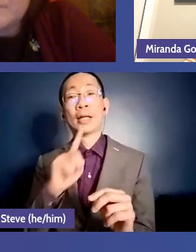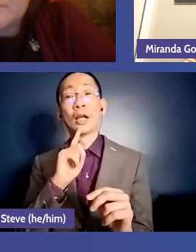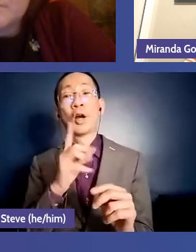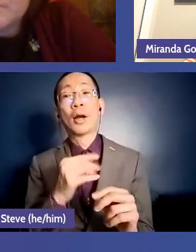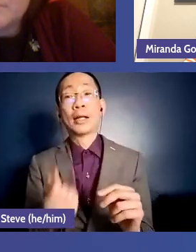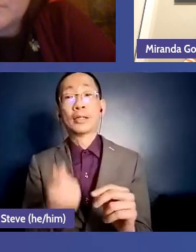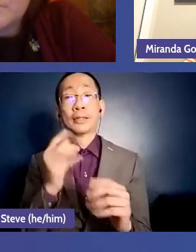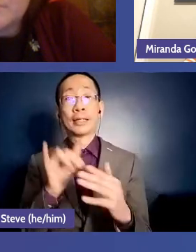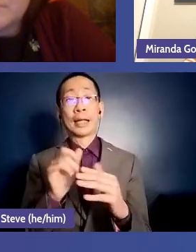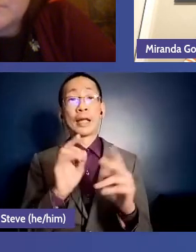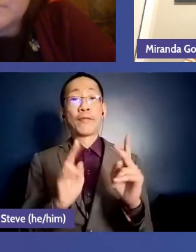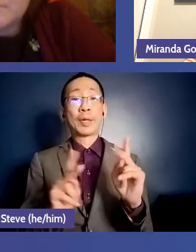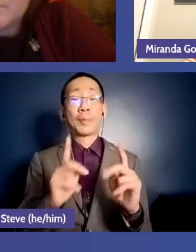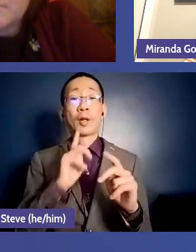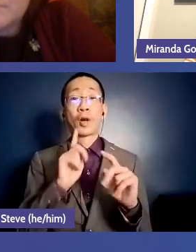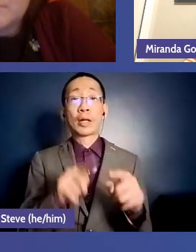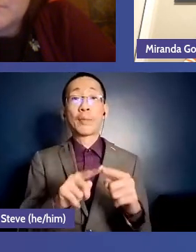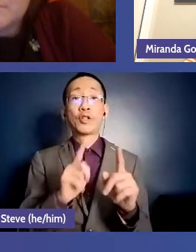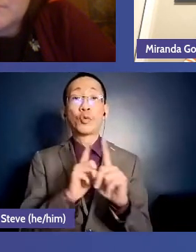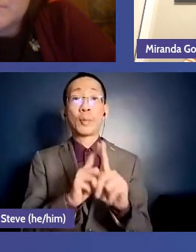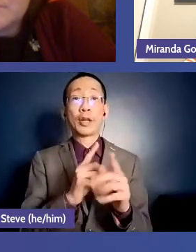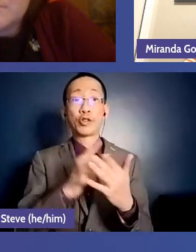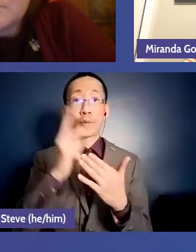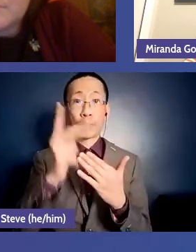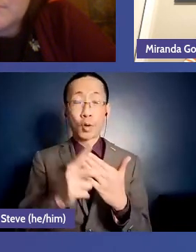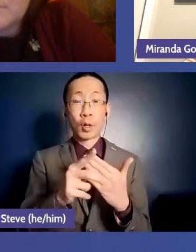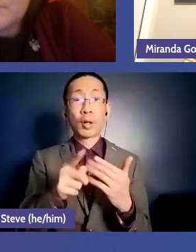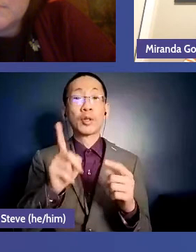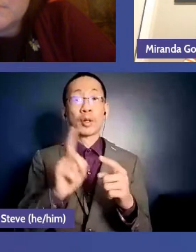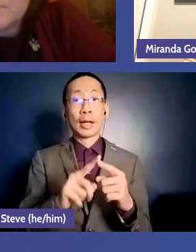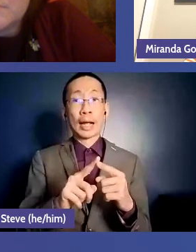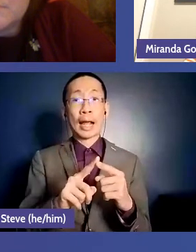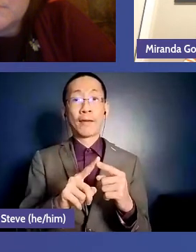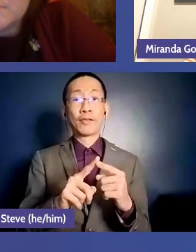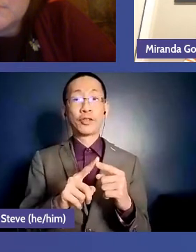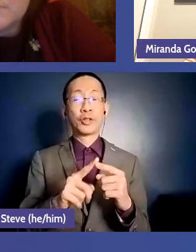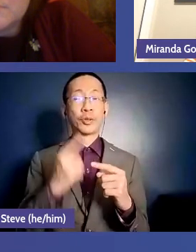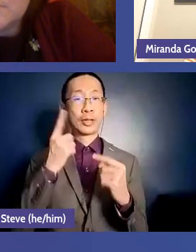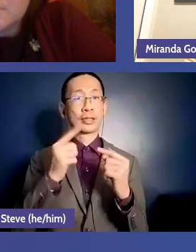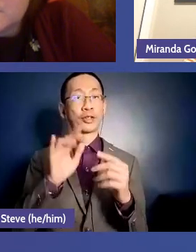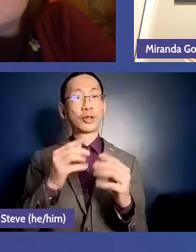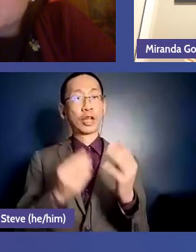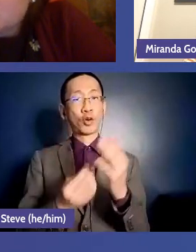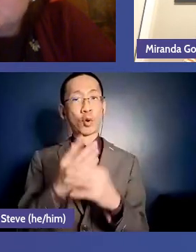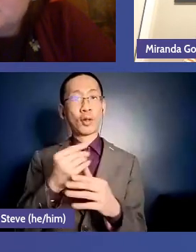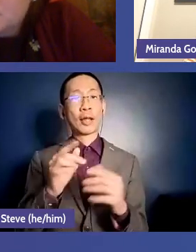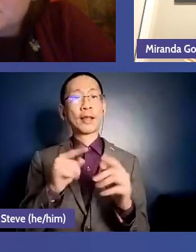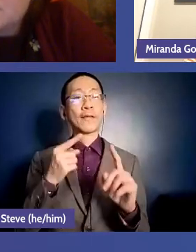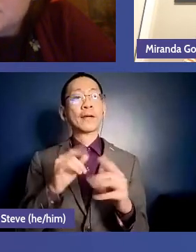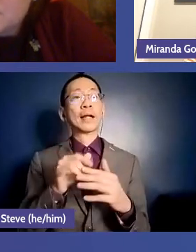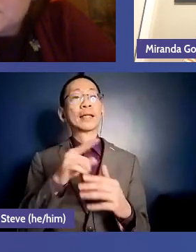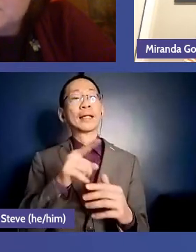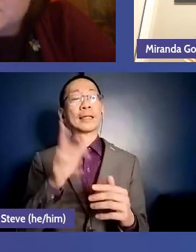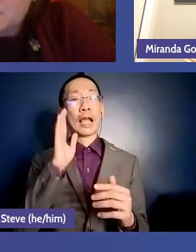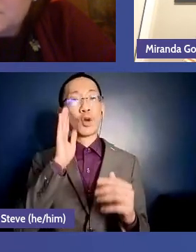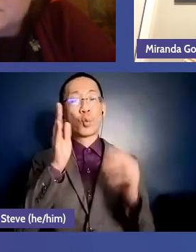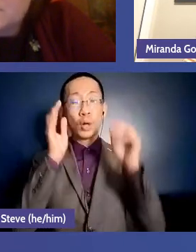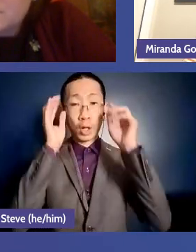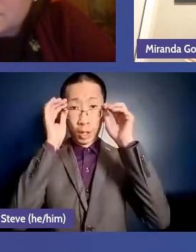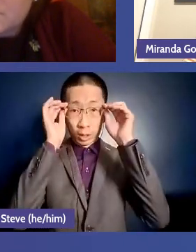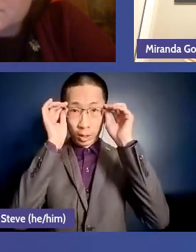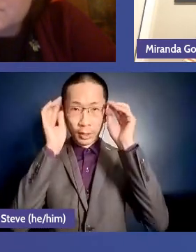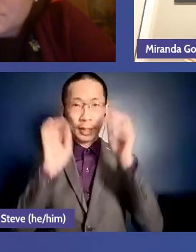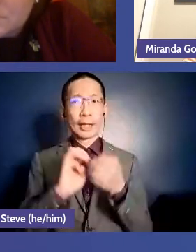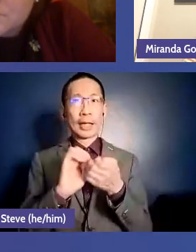that if people are coming into a mentorship program, you have to account for their growth and you have to account for the fact that they're going to evolve